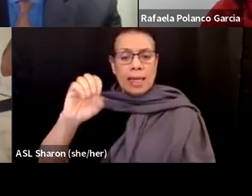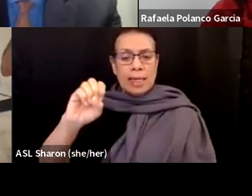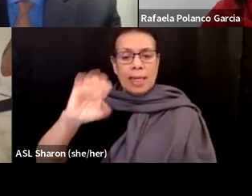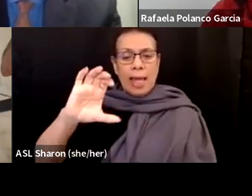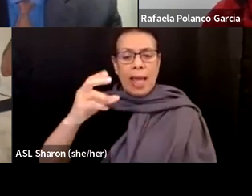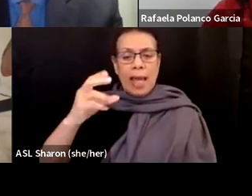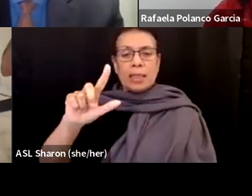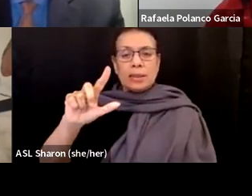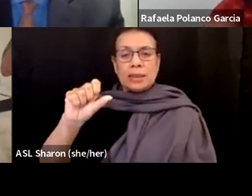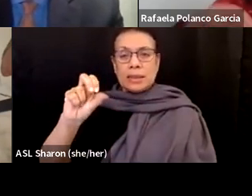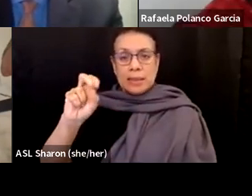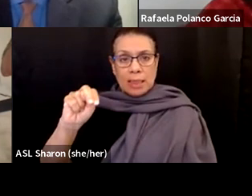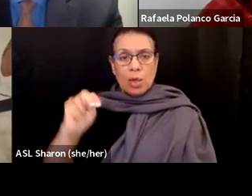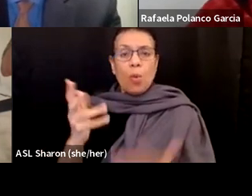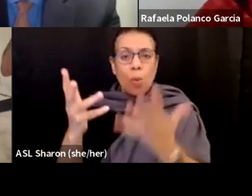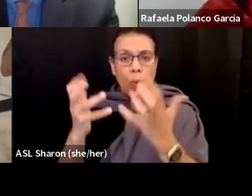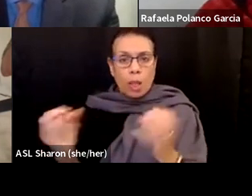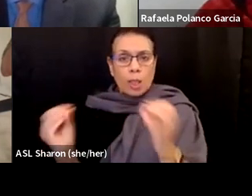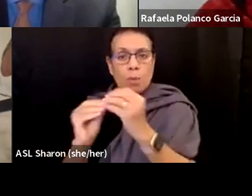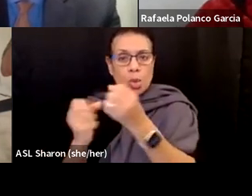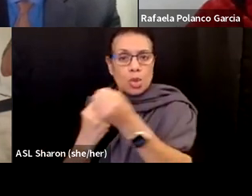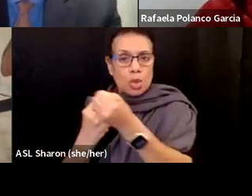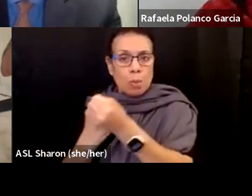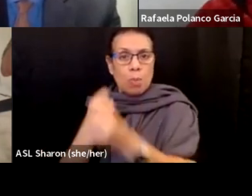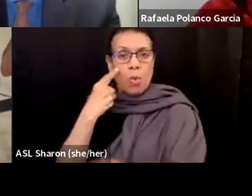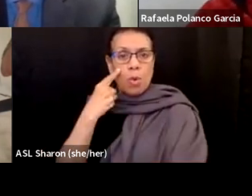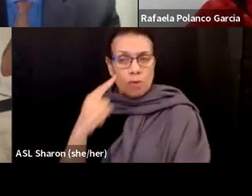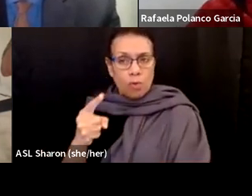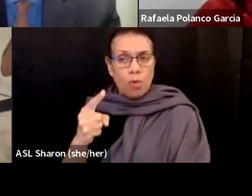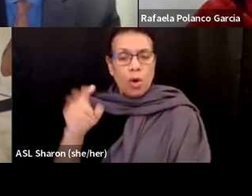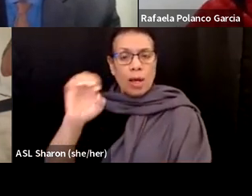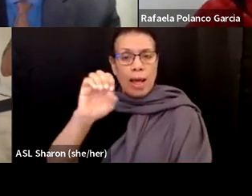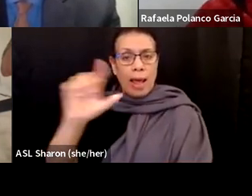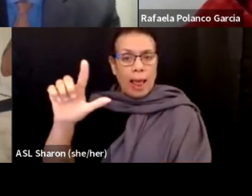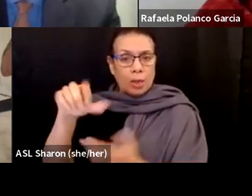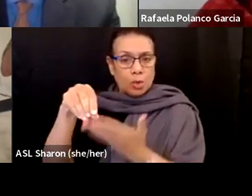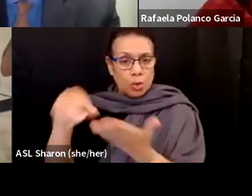support for our els and we're doing the same around special education